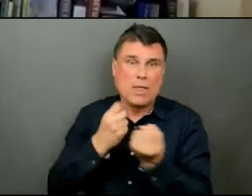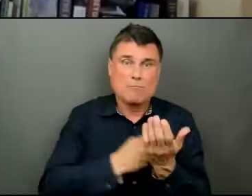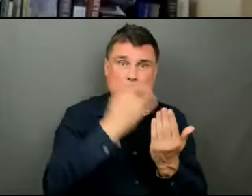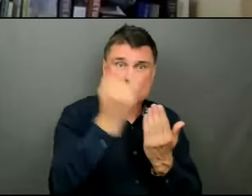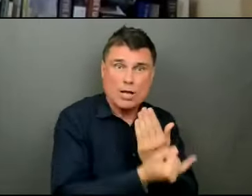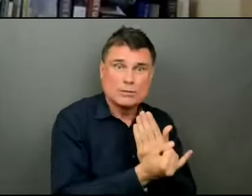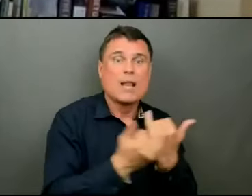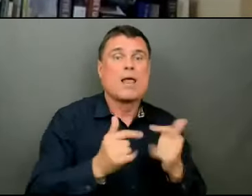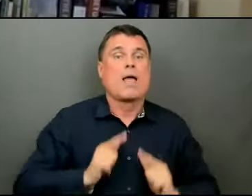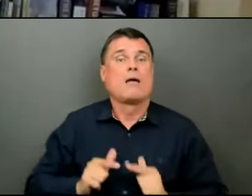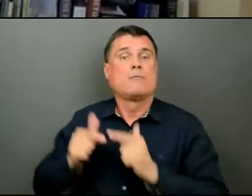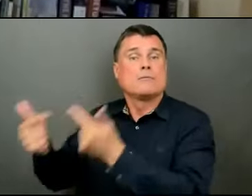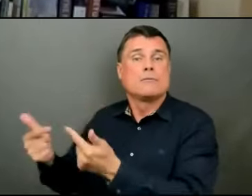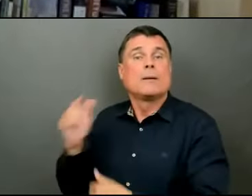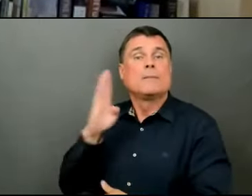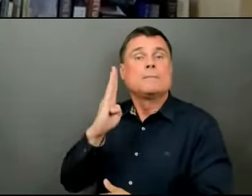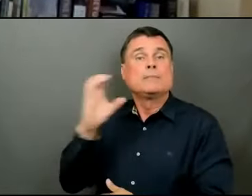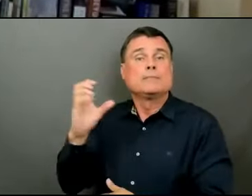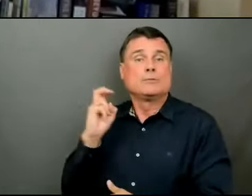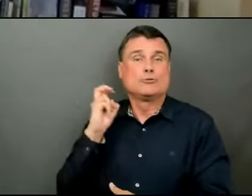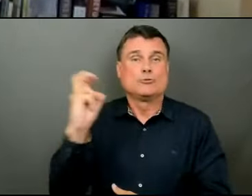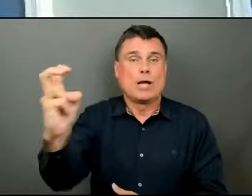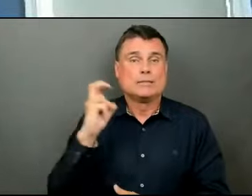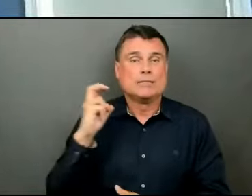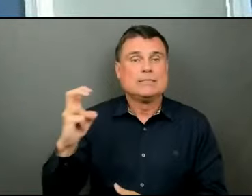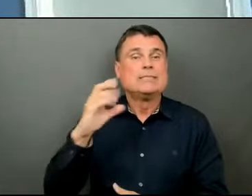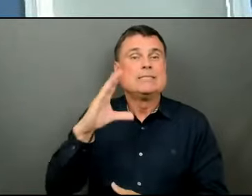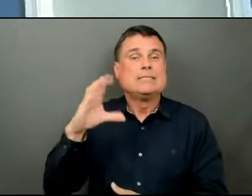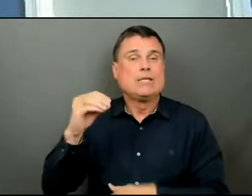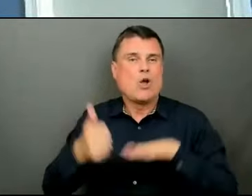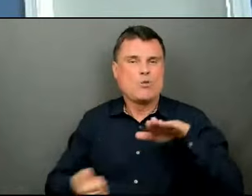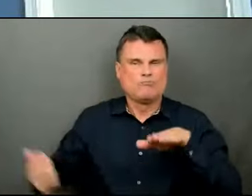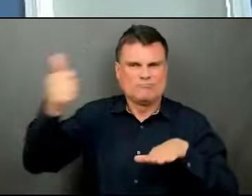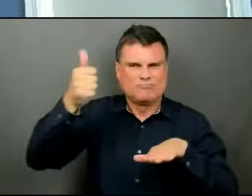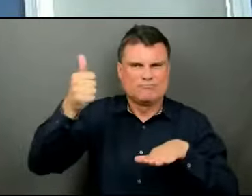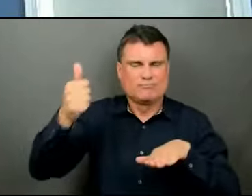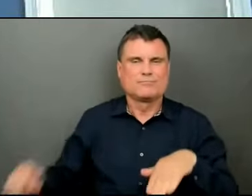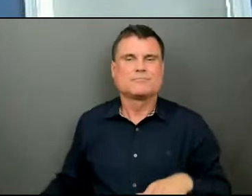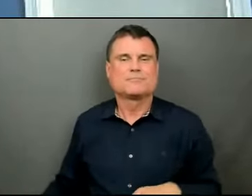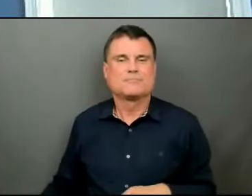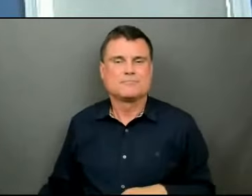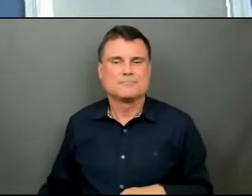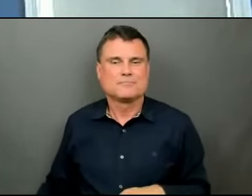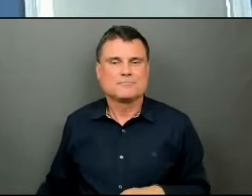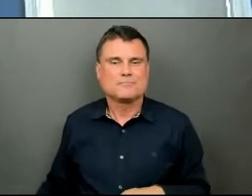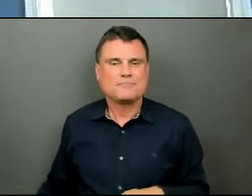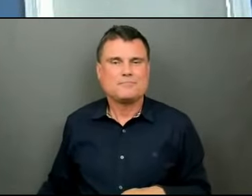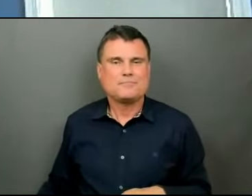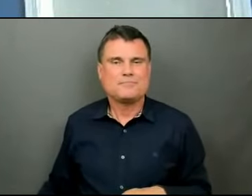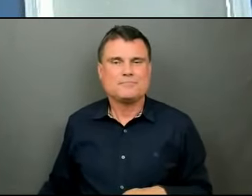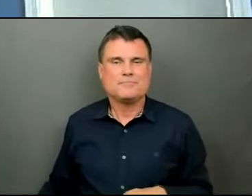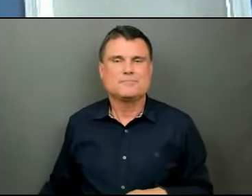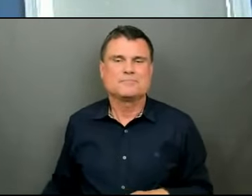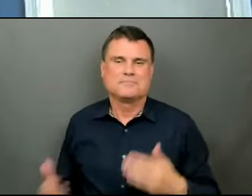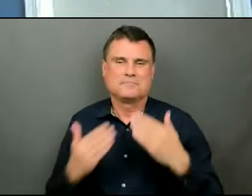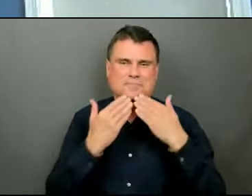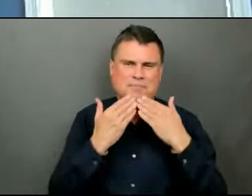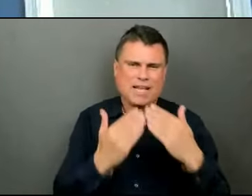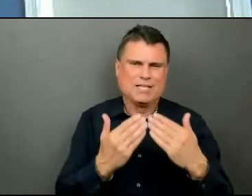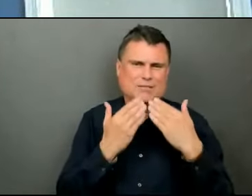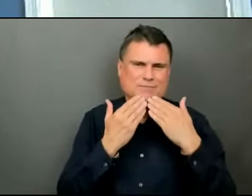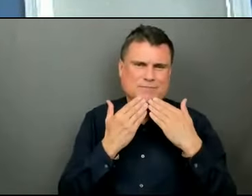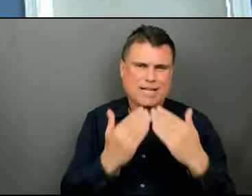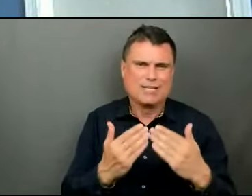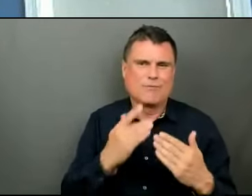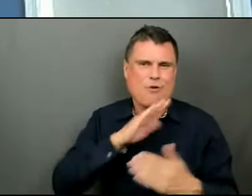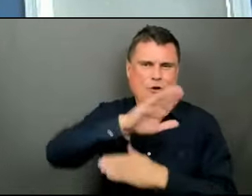interim CEO Chen-Kuo. Thank you, Mayor Stewart, and thank you to all the project partners who are here today to mark